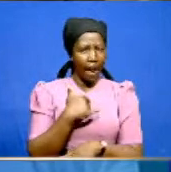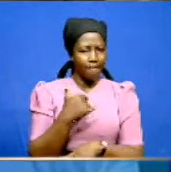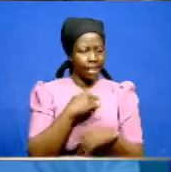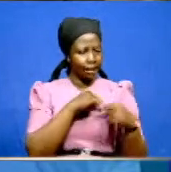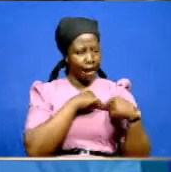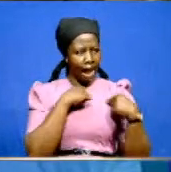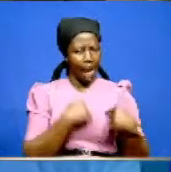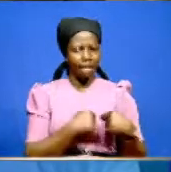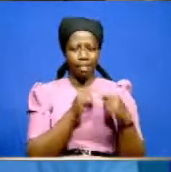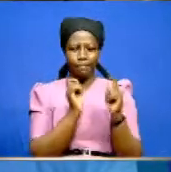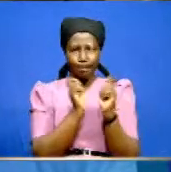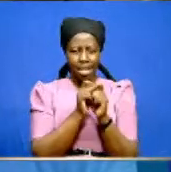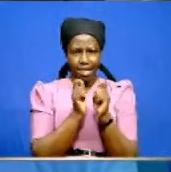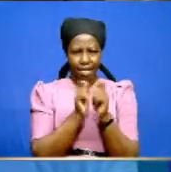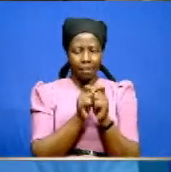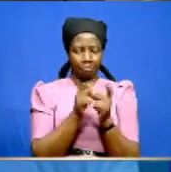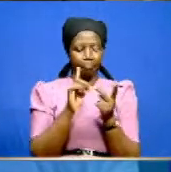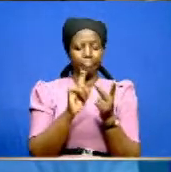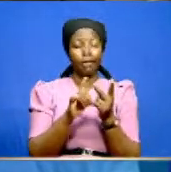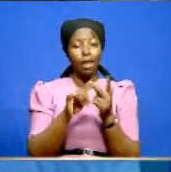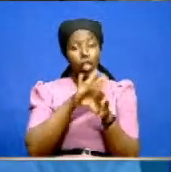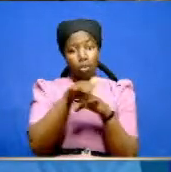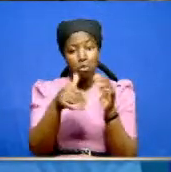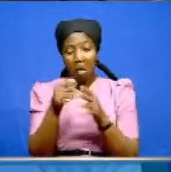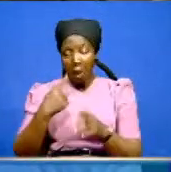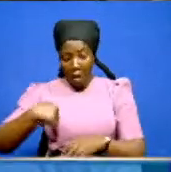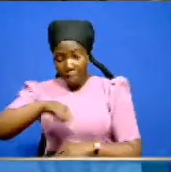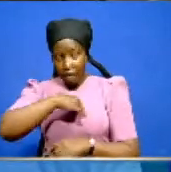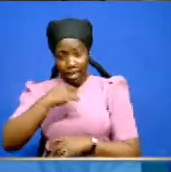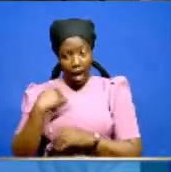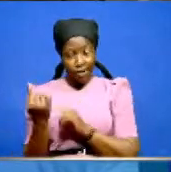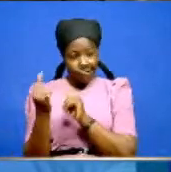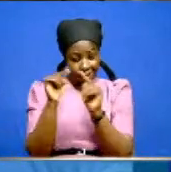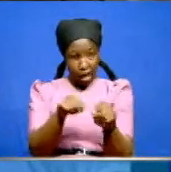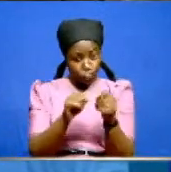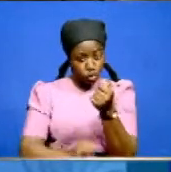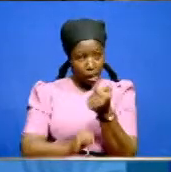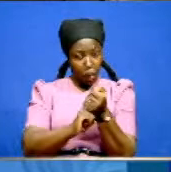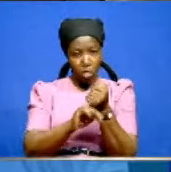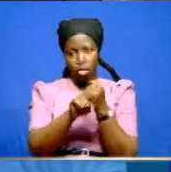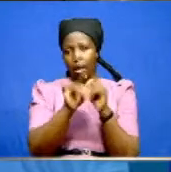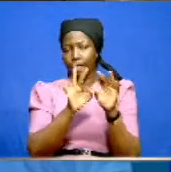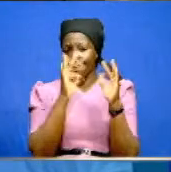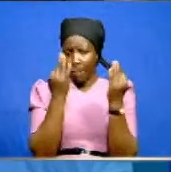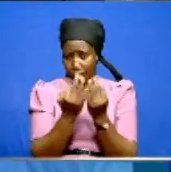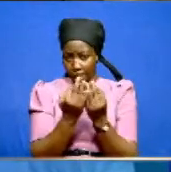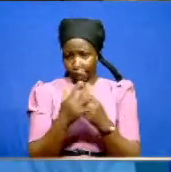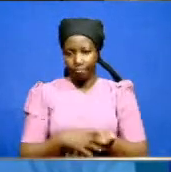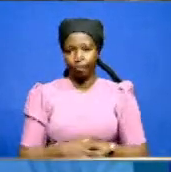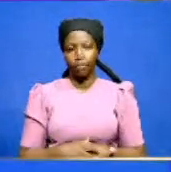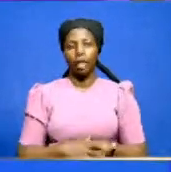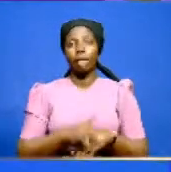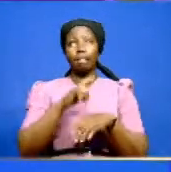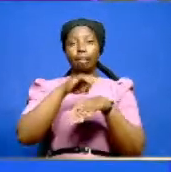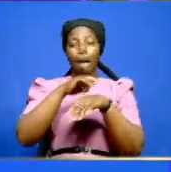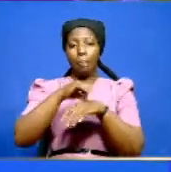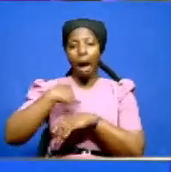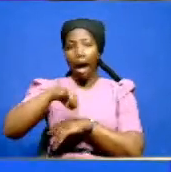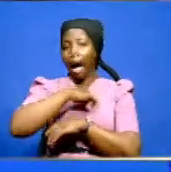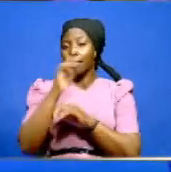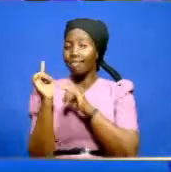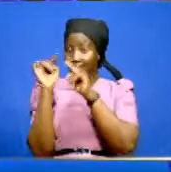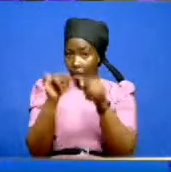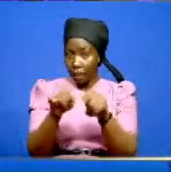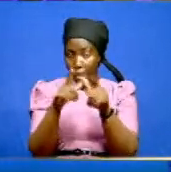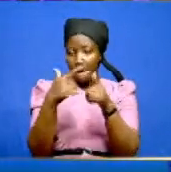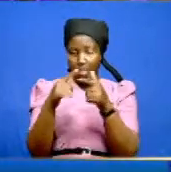are pained, and the rest of us have come to be with them, so that by our presence, they may know there